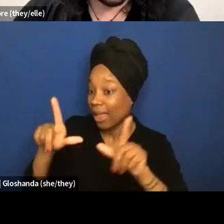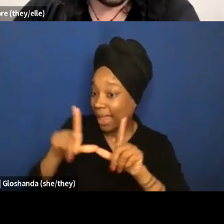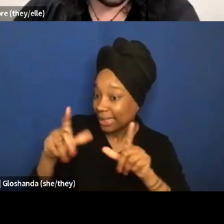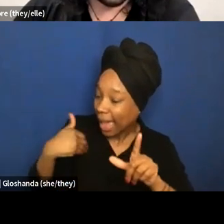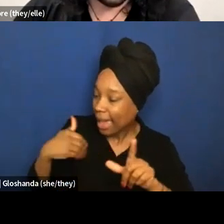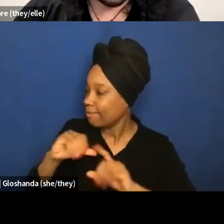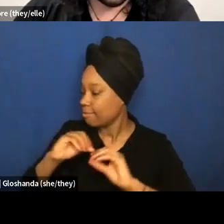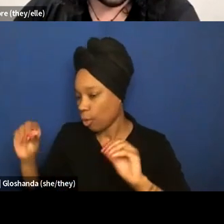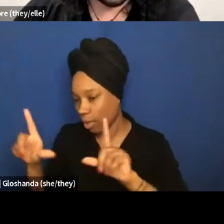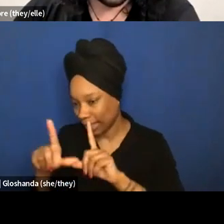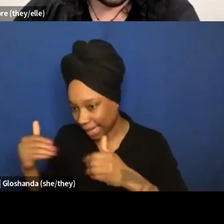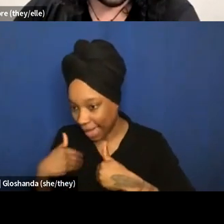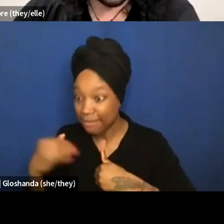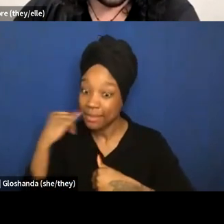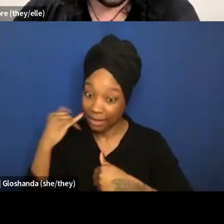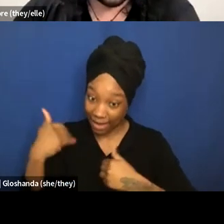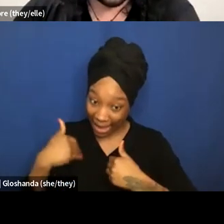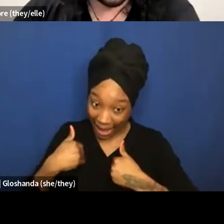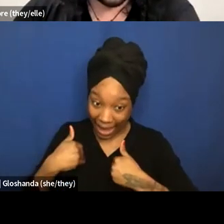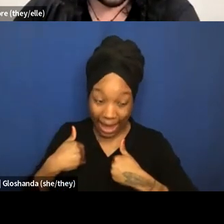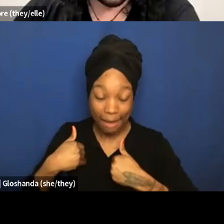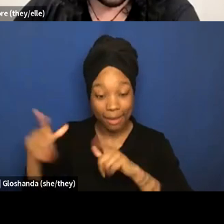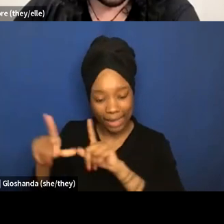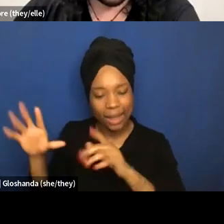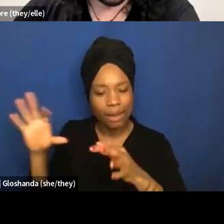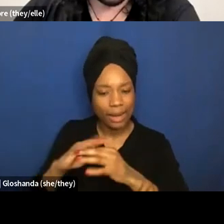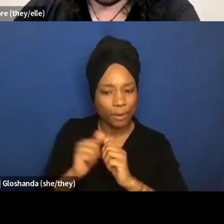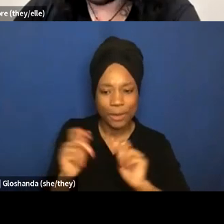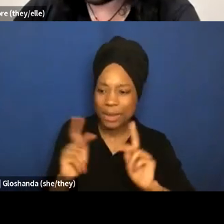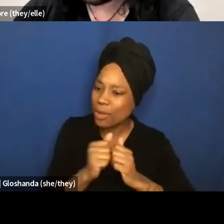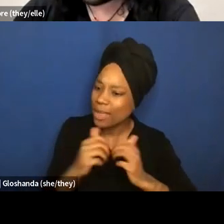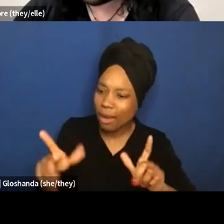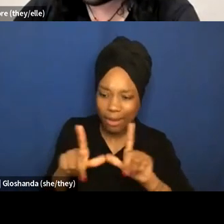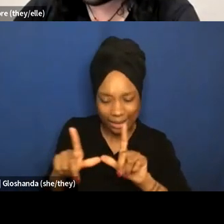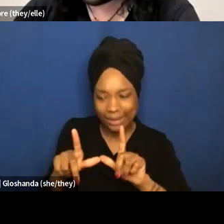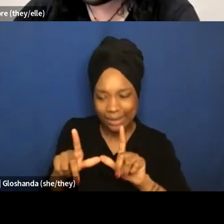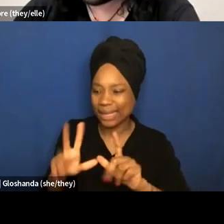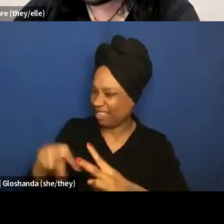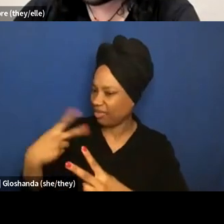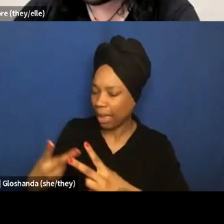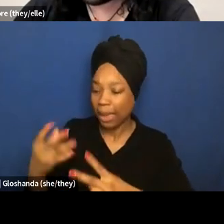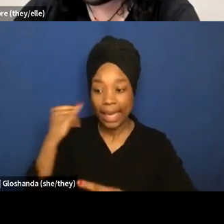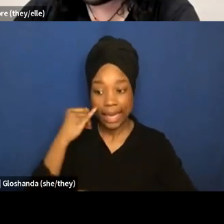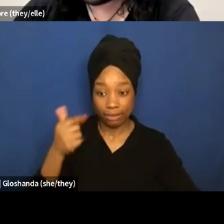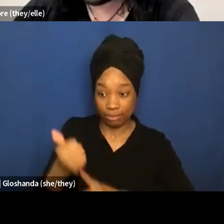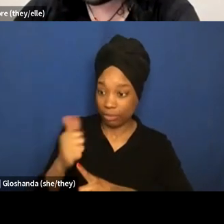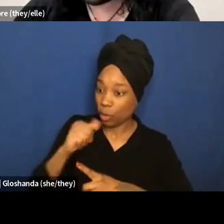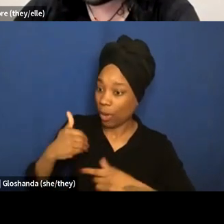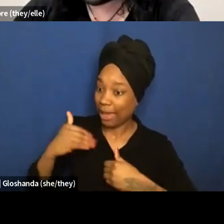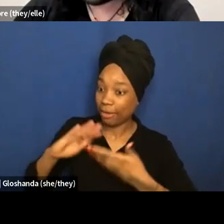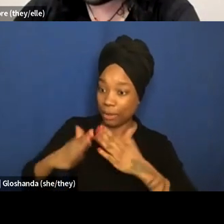If you're, you know, and vice versa, right? If you don't have a community of people that do the kind of thing that